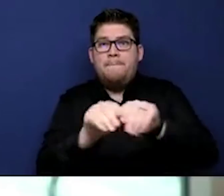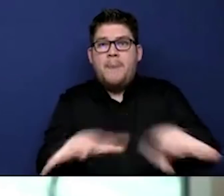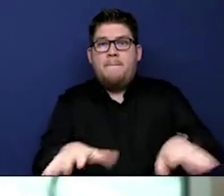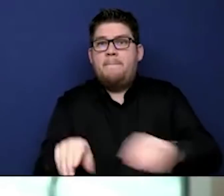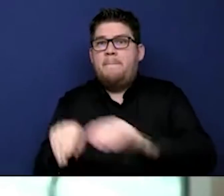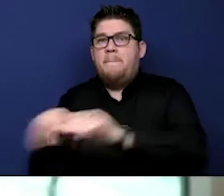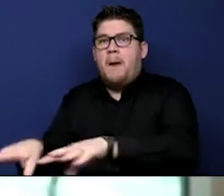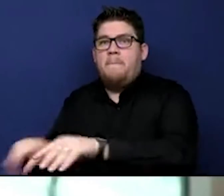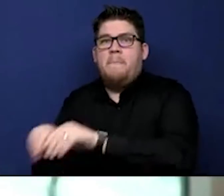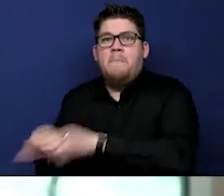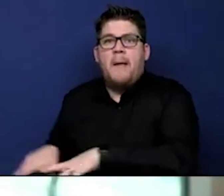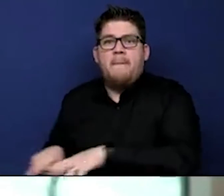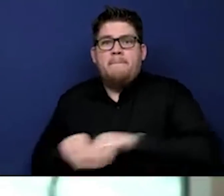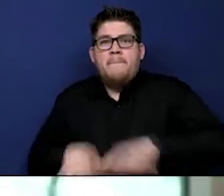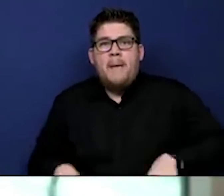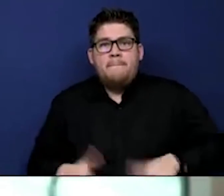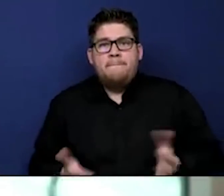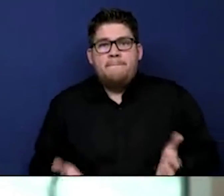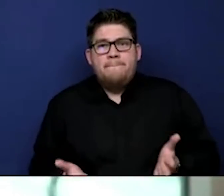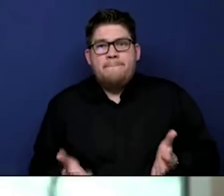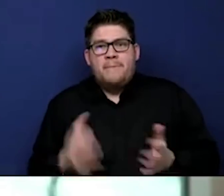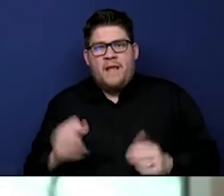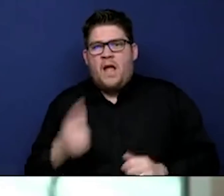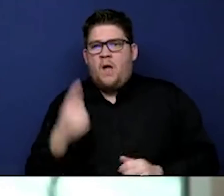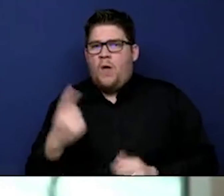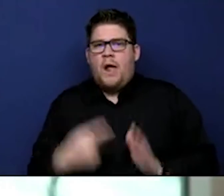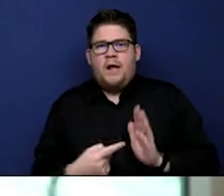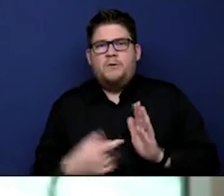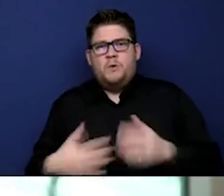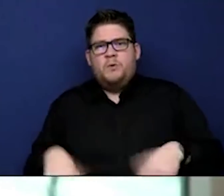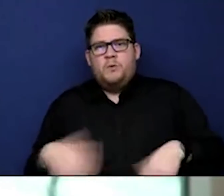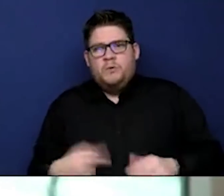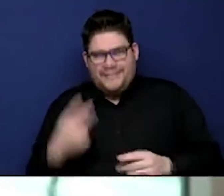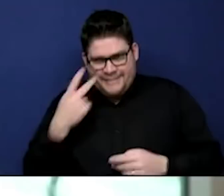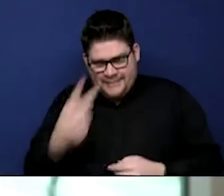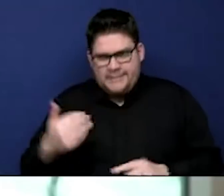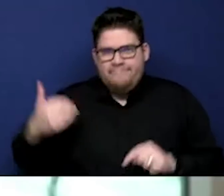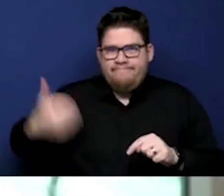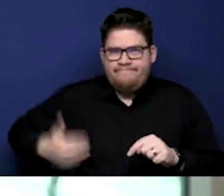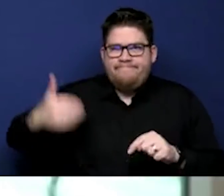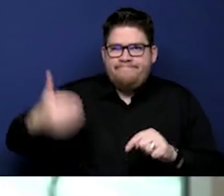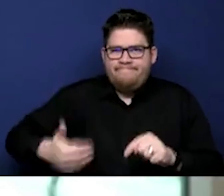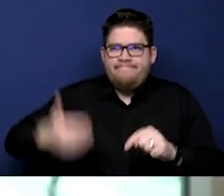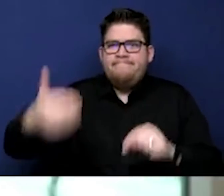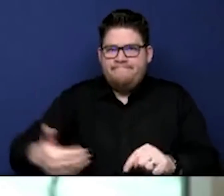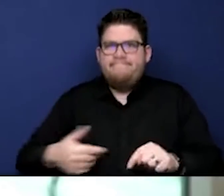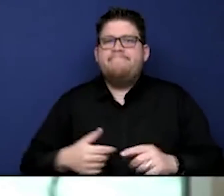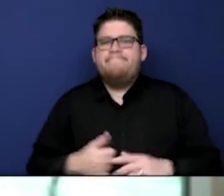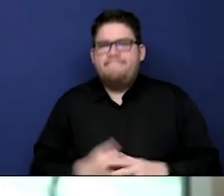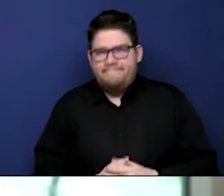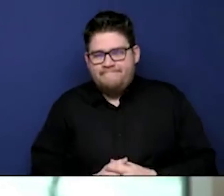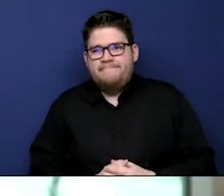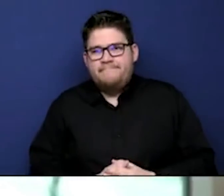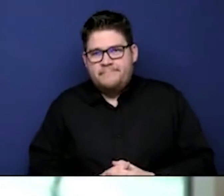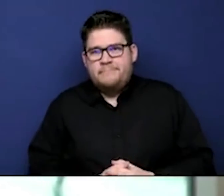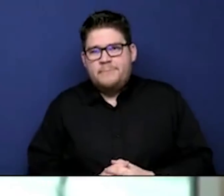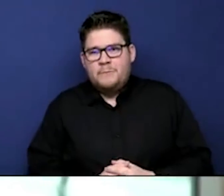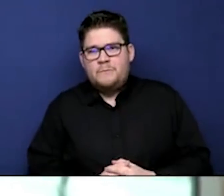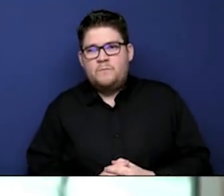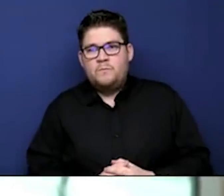This is a classic spread of chains of transmission that we've been seeing across the province in the last little